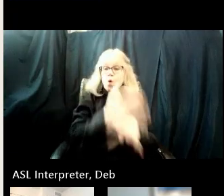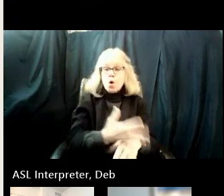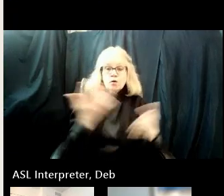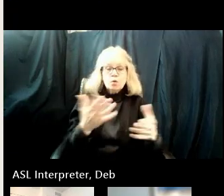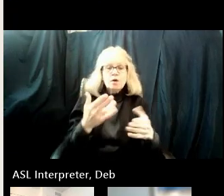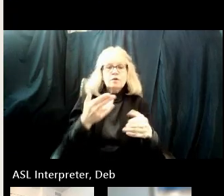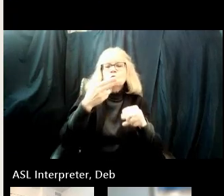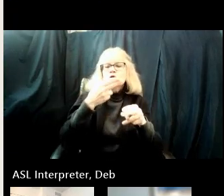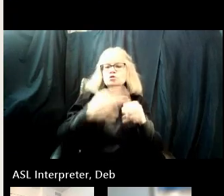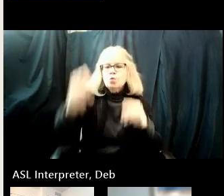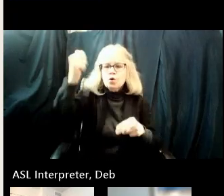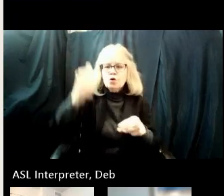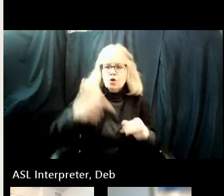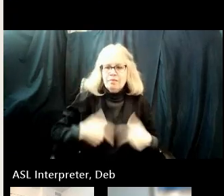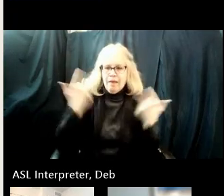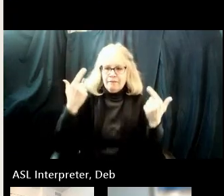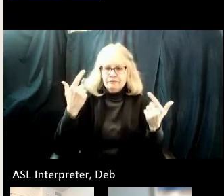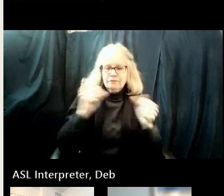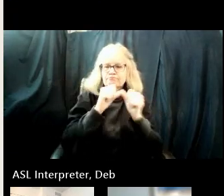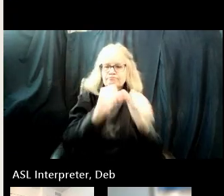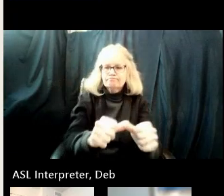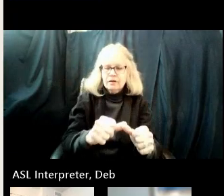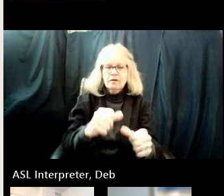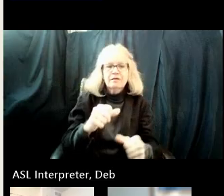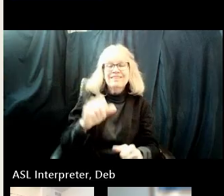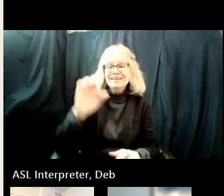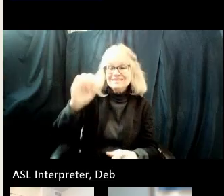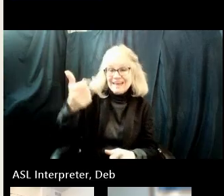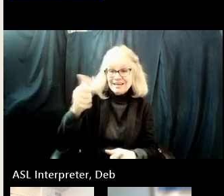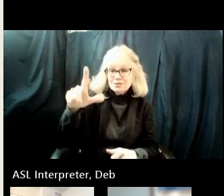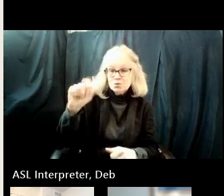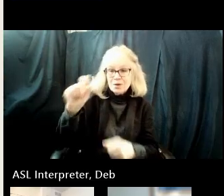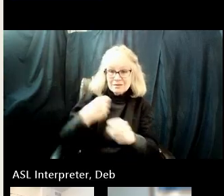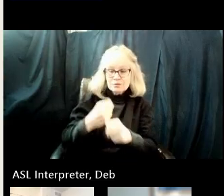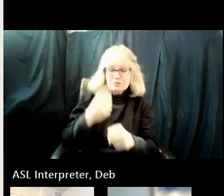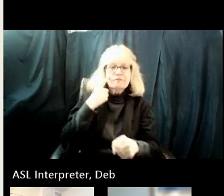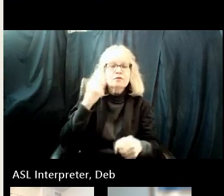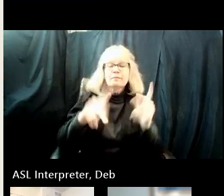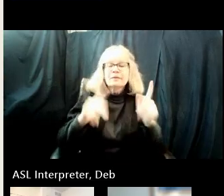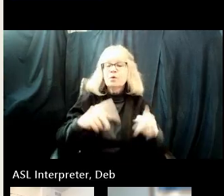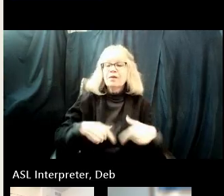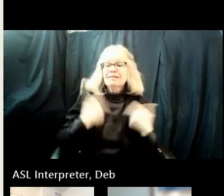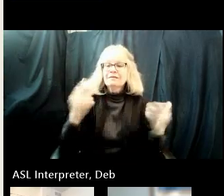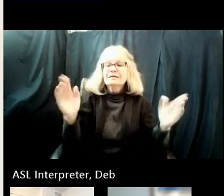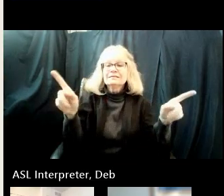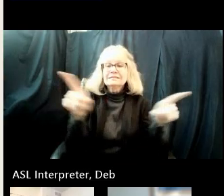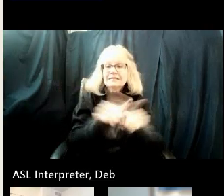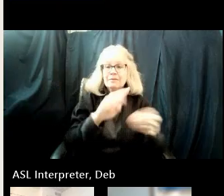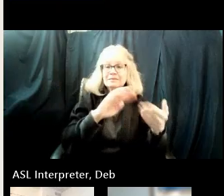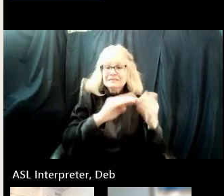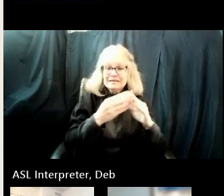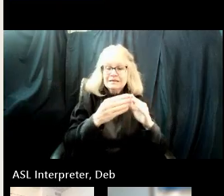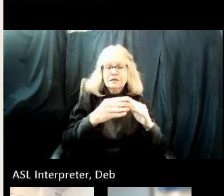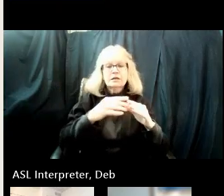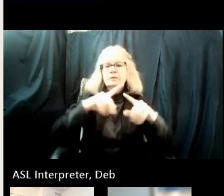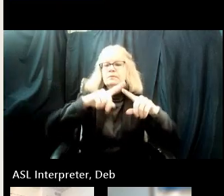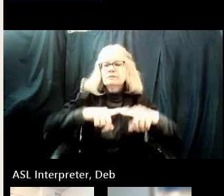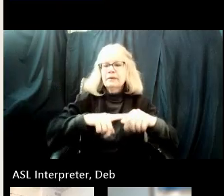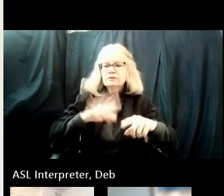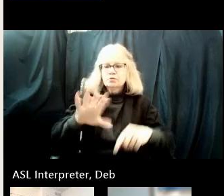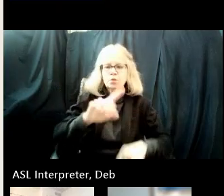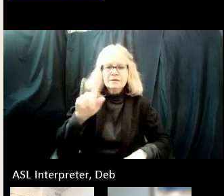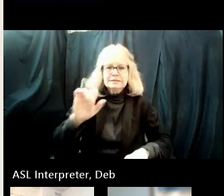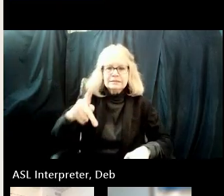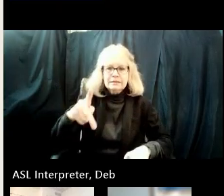by 10 to 20 years, for people living in the same city, just based upon your zip code. This is not